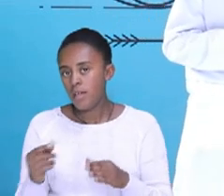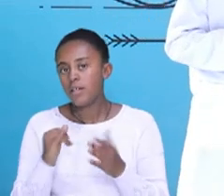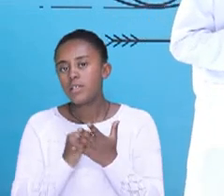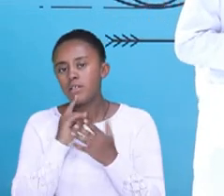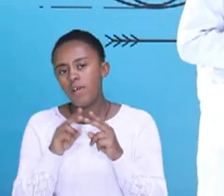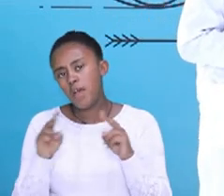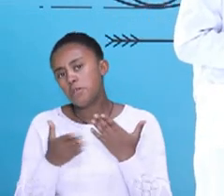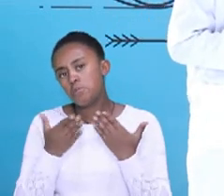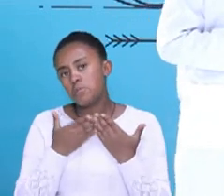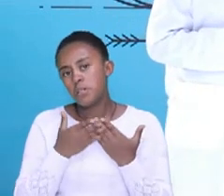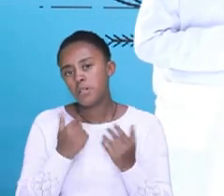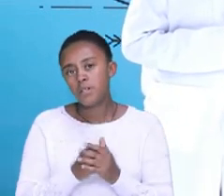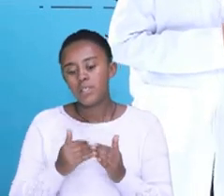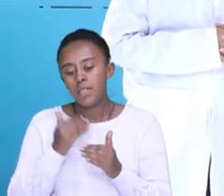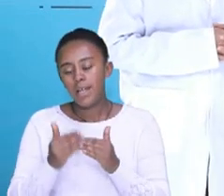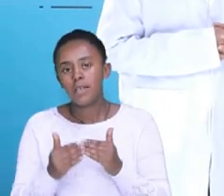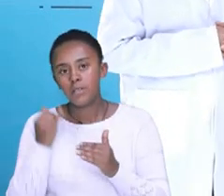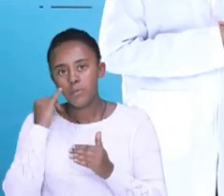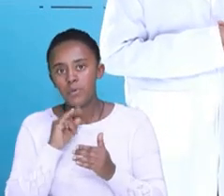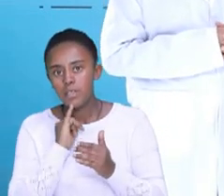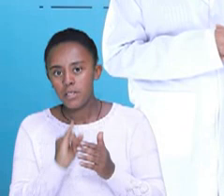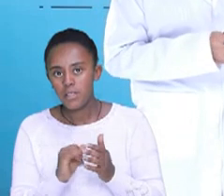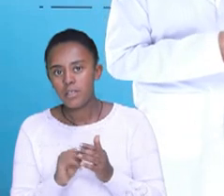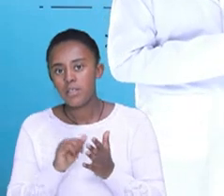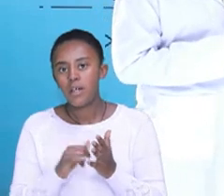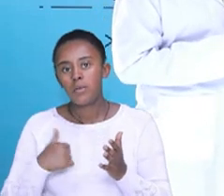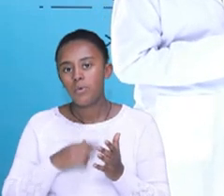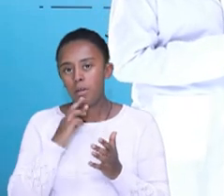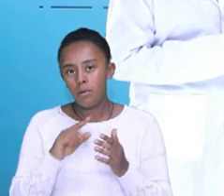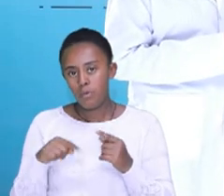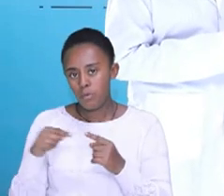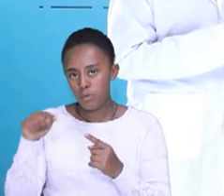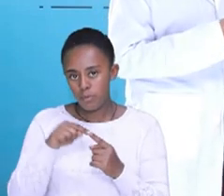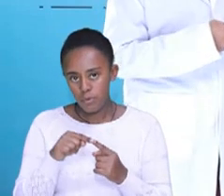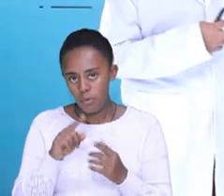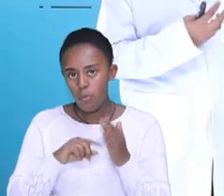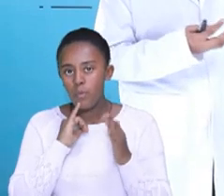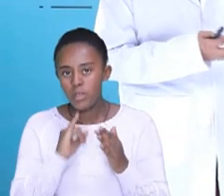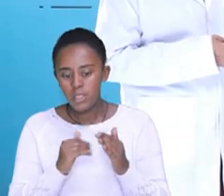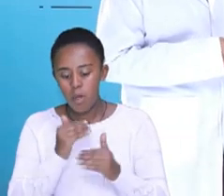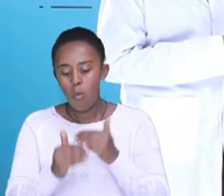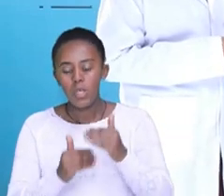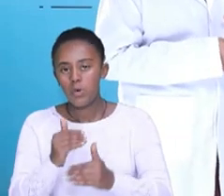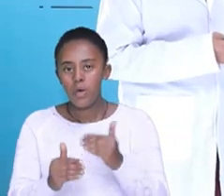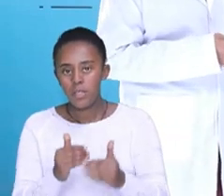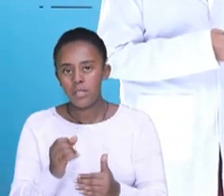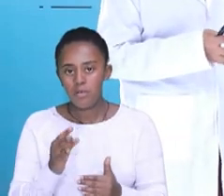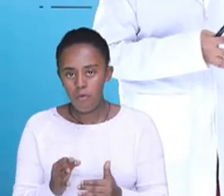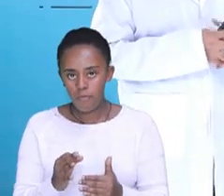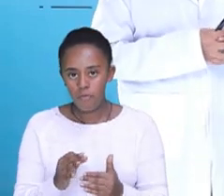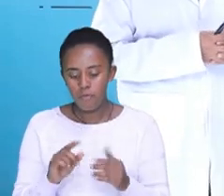is very simple. And the next point that we are going to see is what is the consequence of